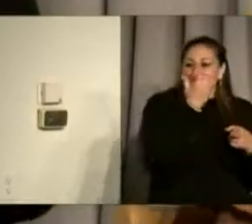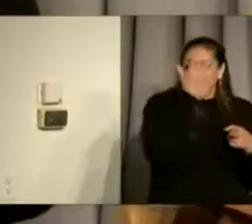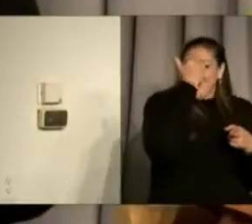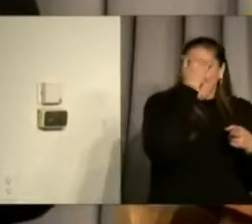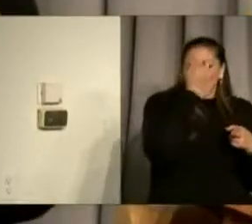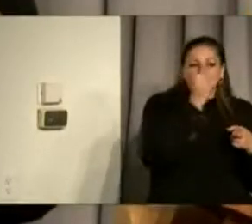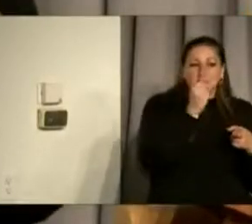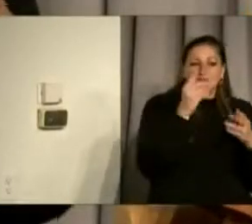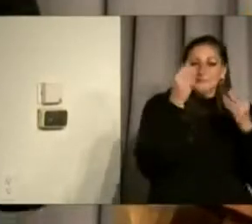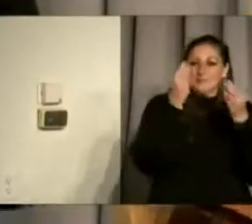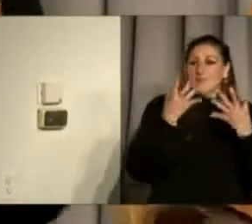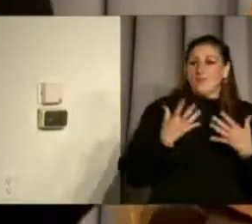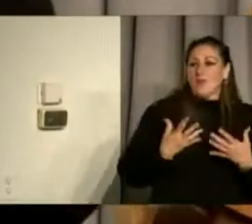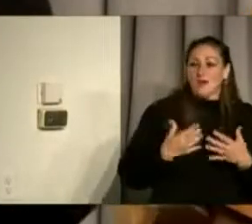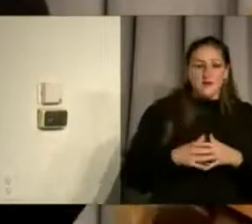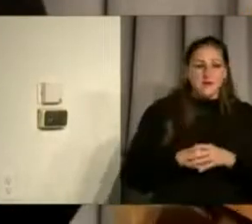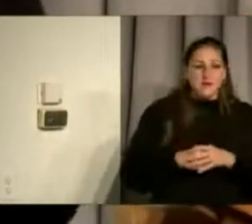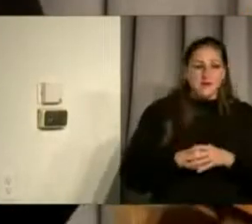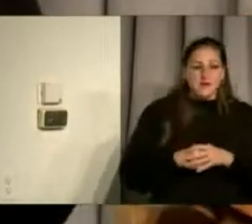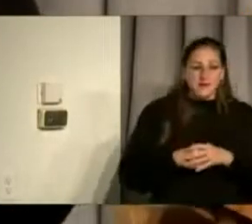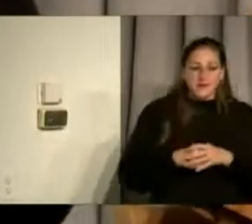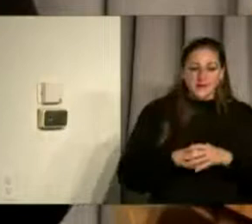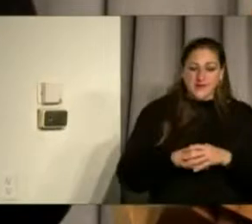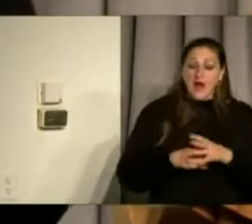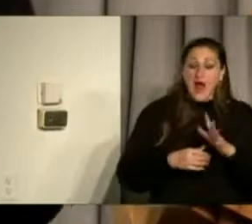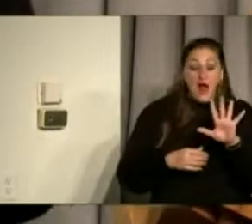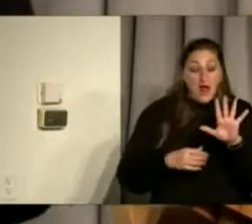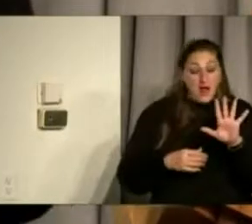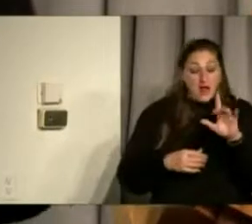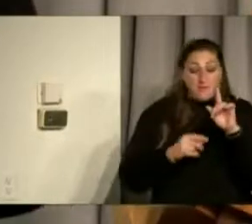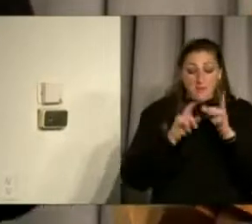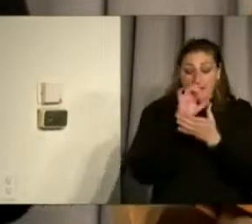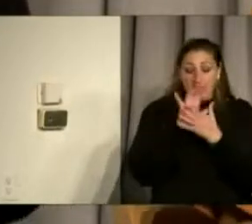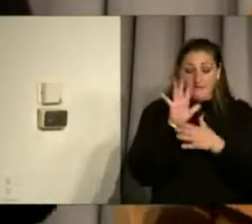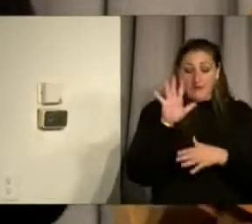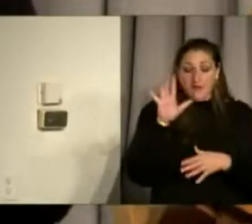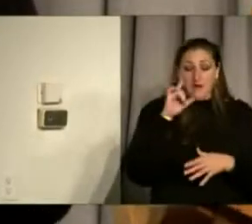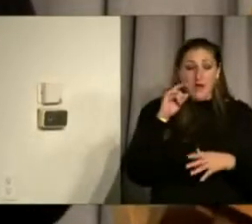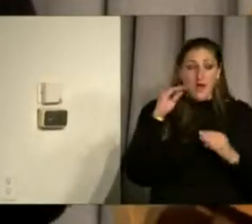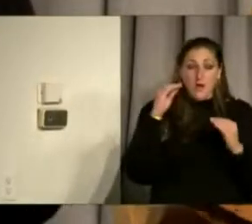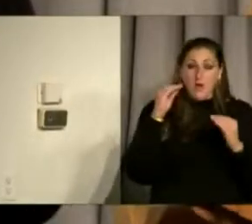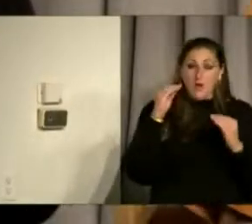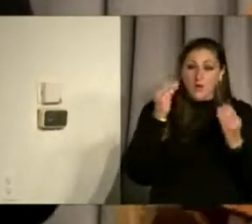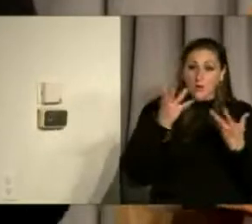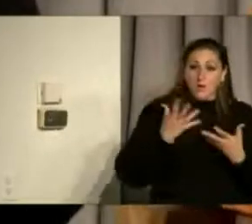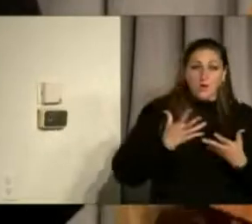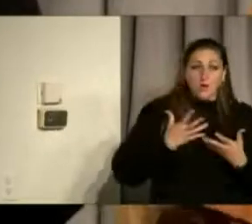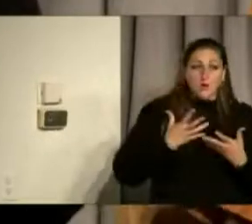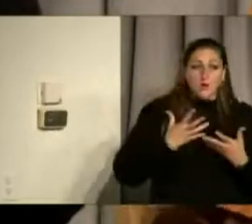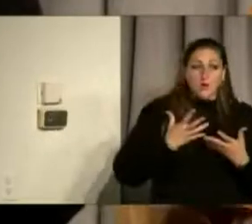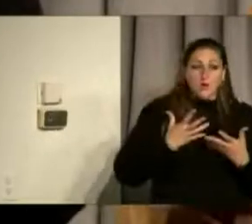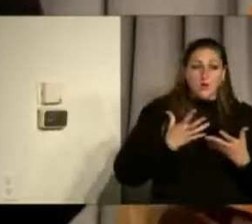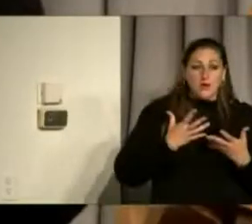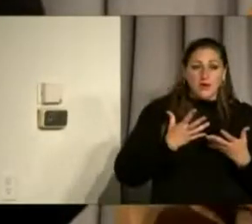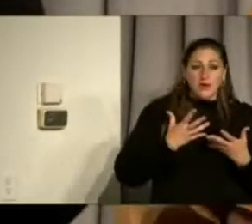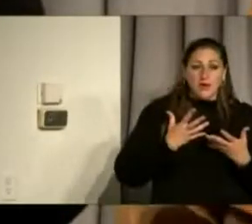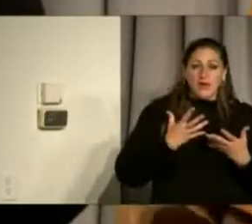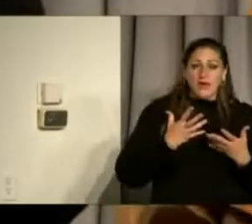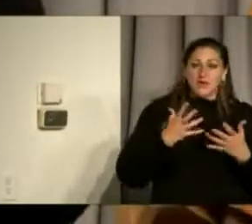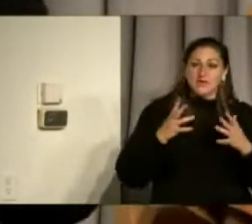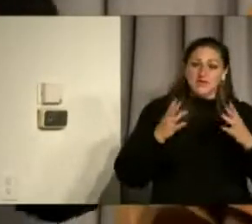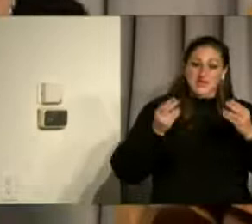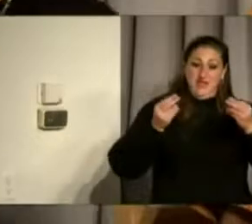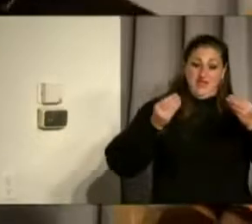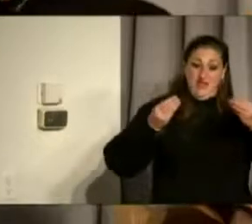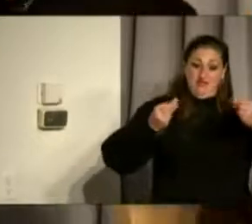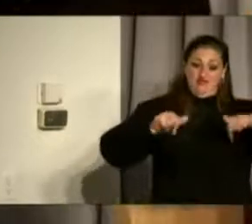I was told one time, I don't believe it, but I was told that when it comes times for me to go to the happy hunting